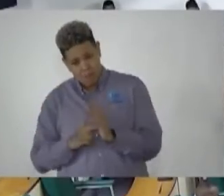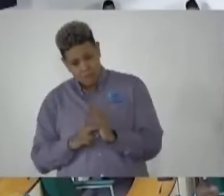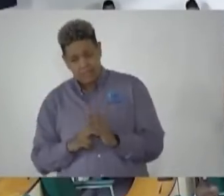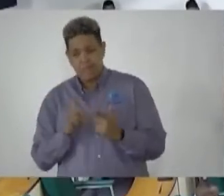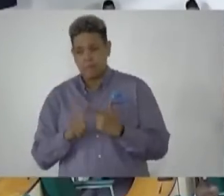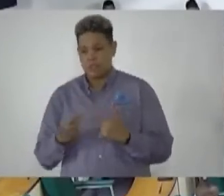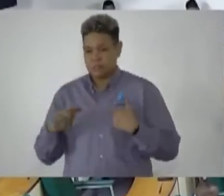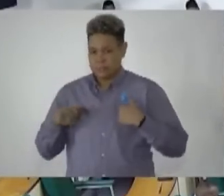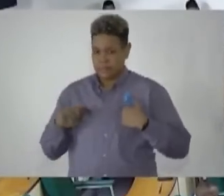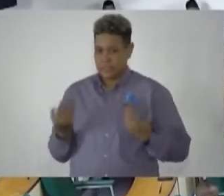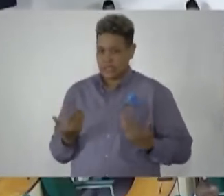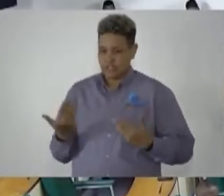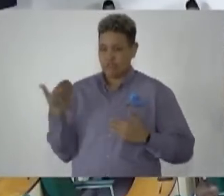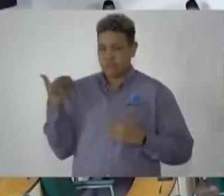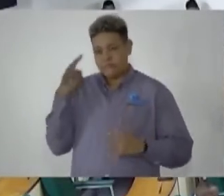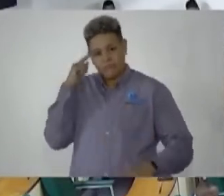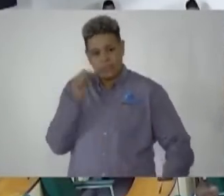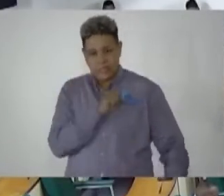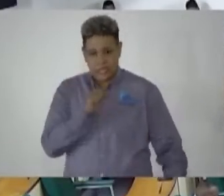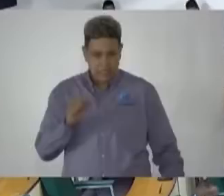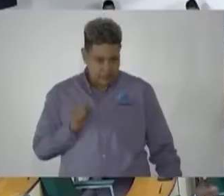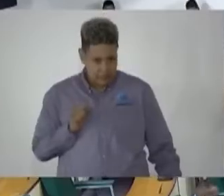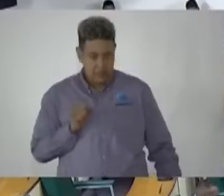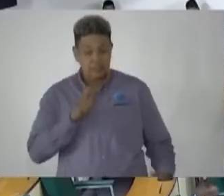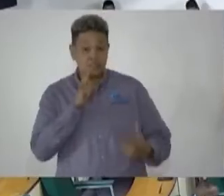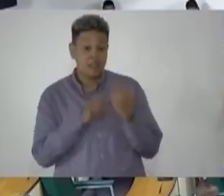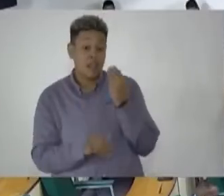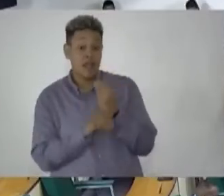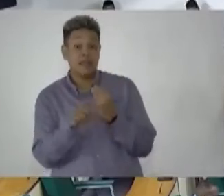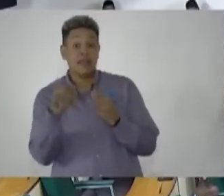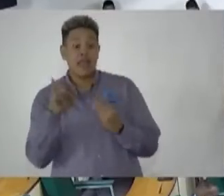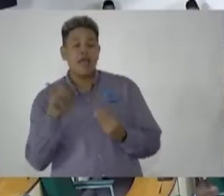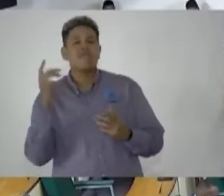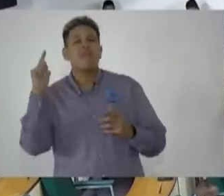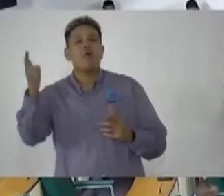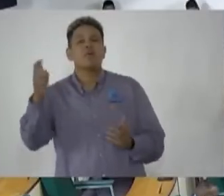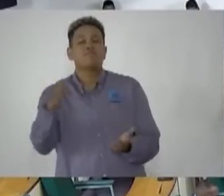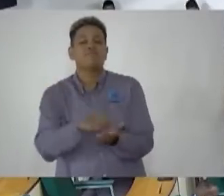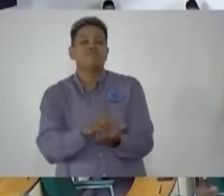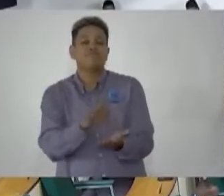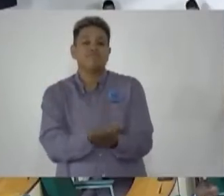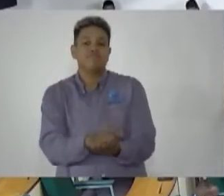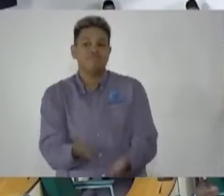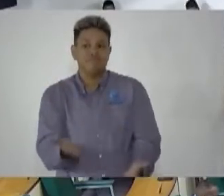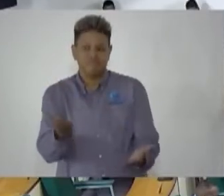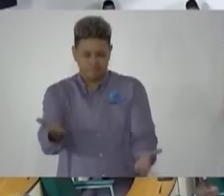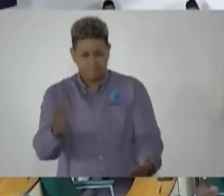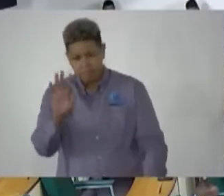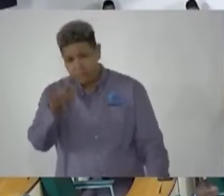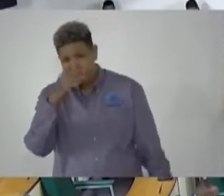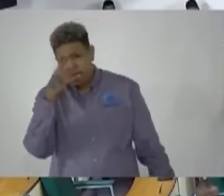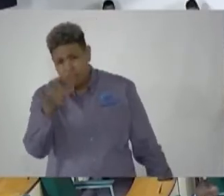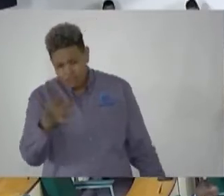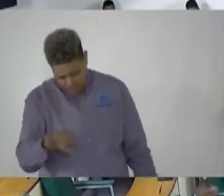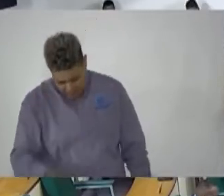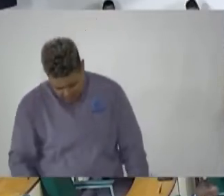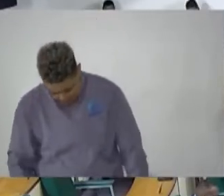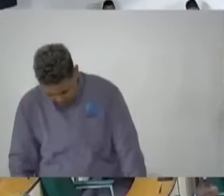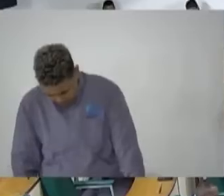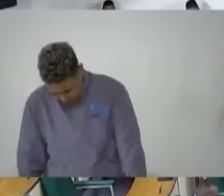myself, and they are subsequently tabled. It is interesting,